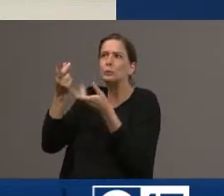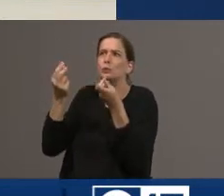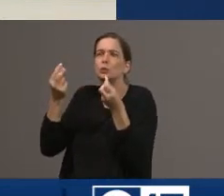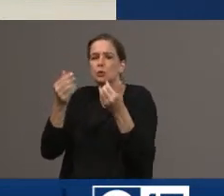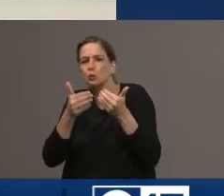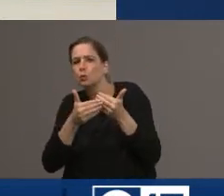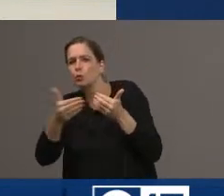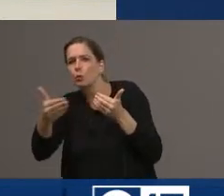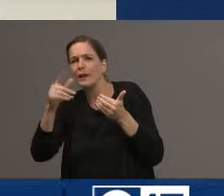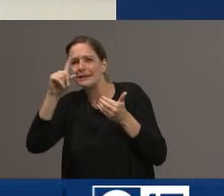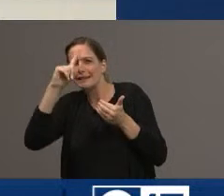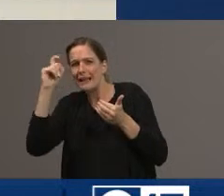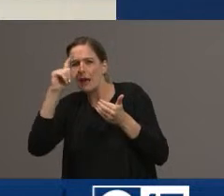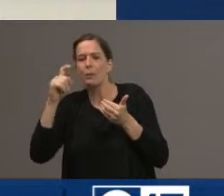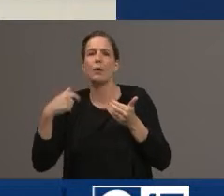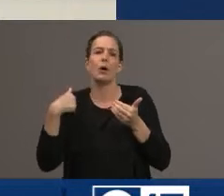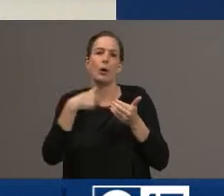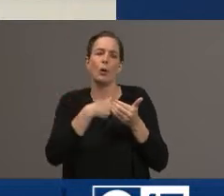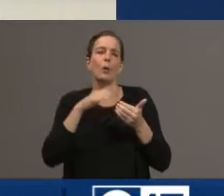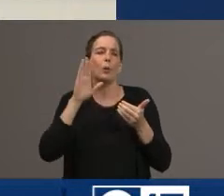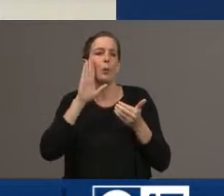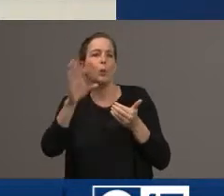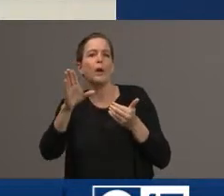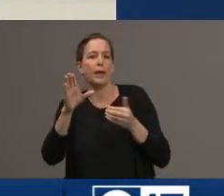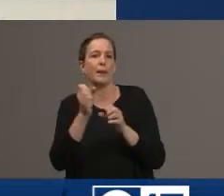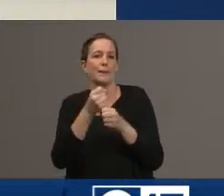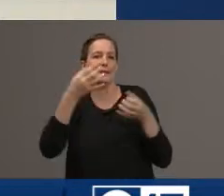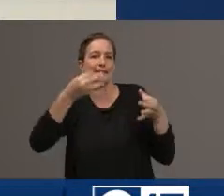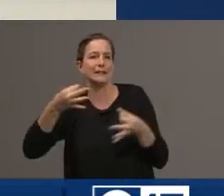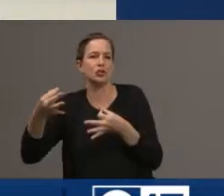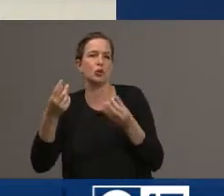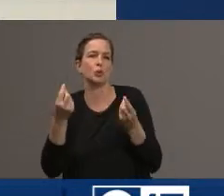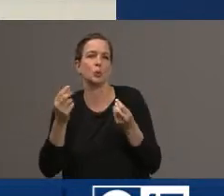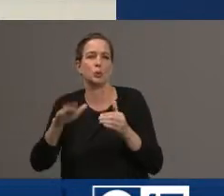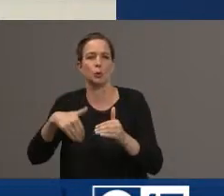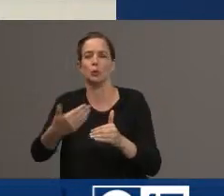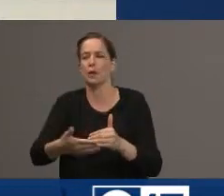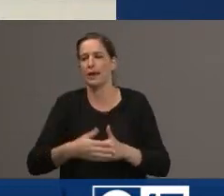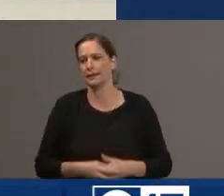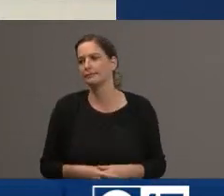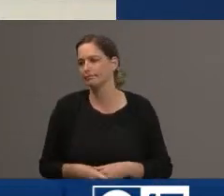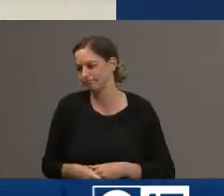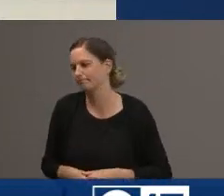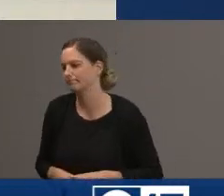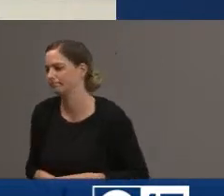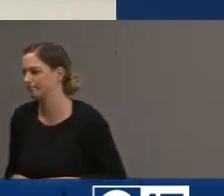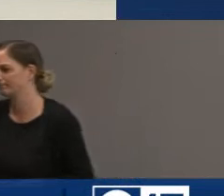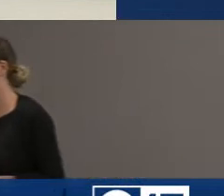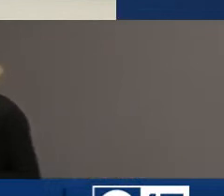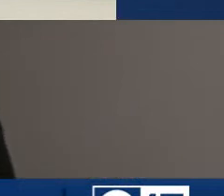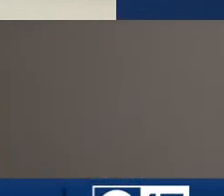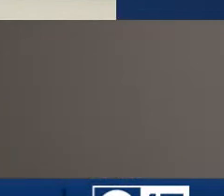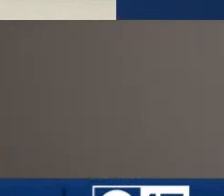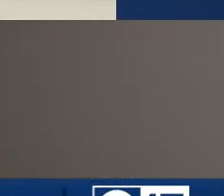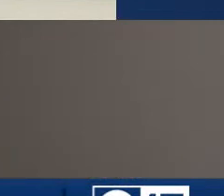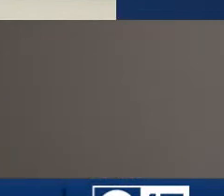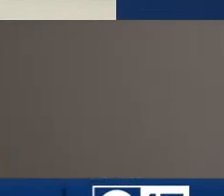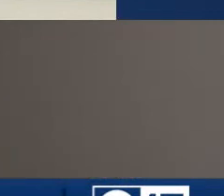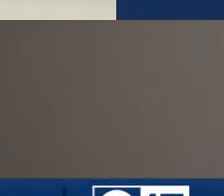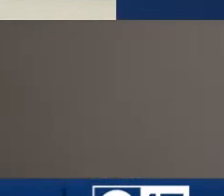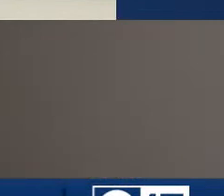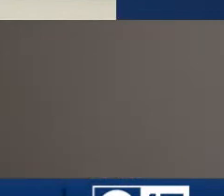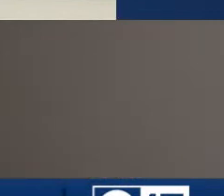decisions on what's going to happen next. We'll come back to the room. We'll go to Bram from 12 News.